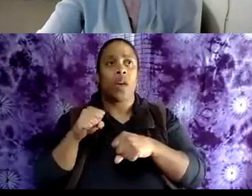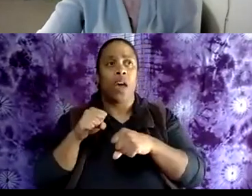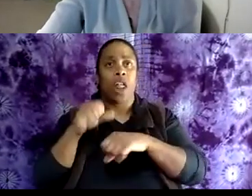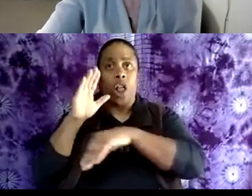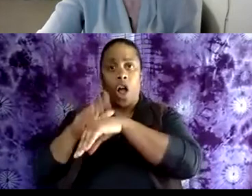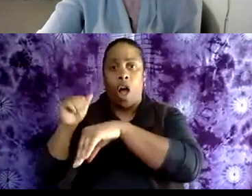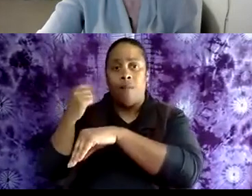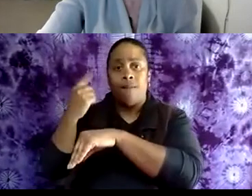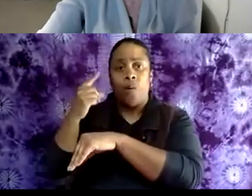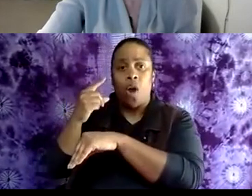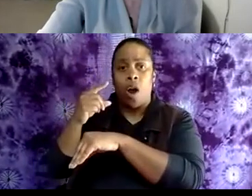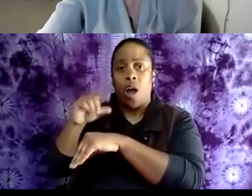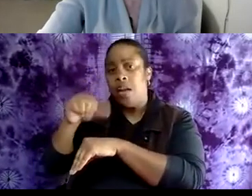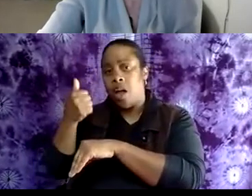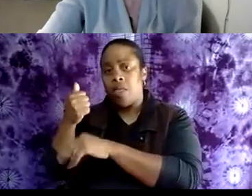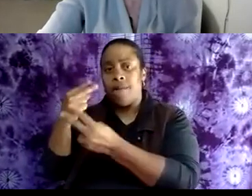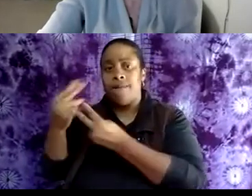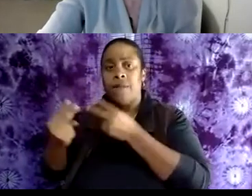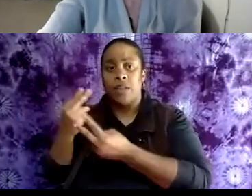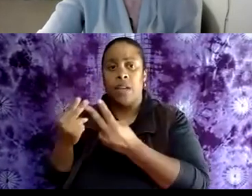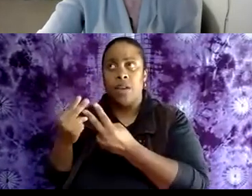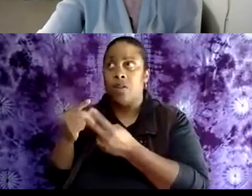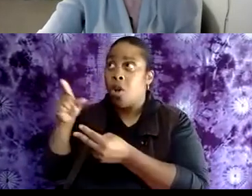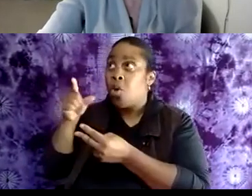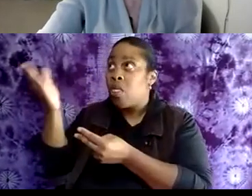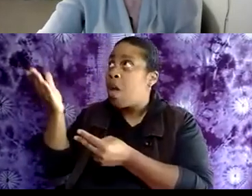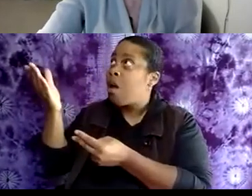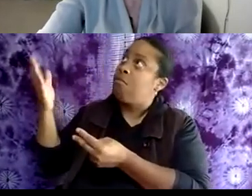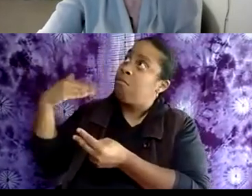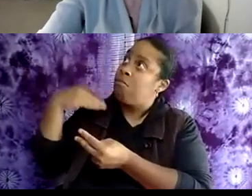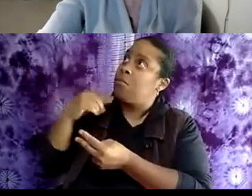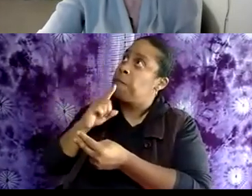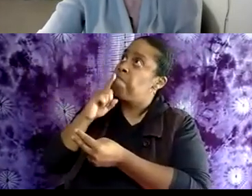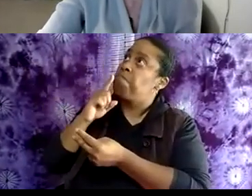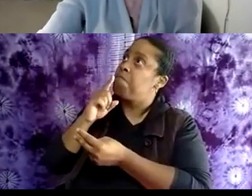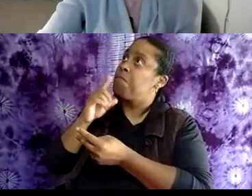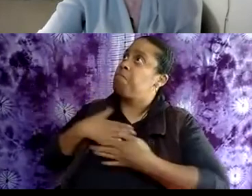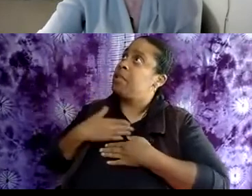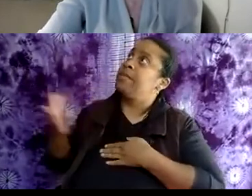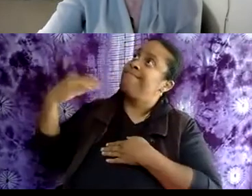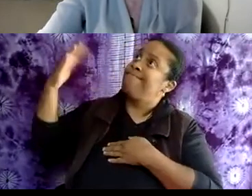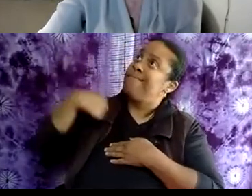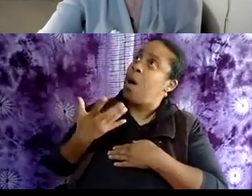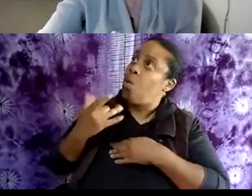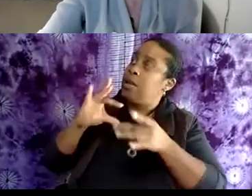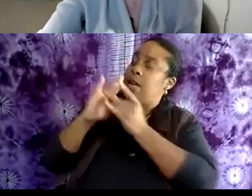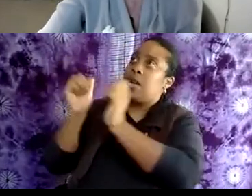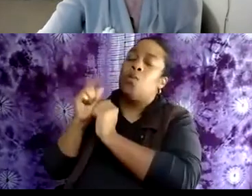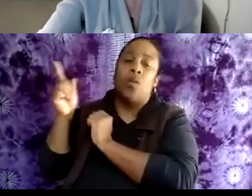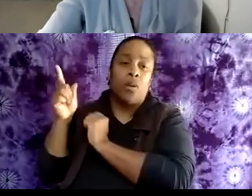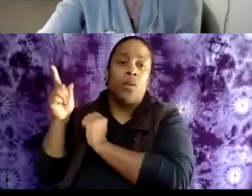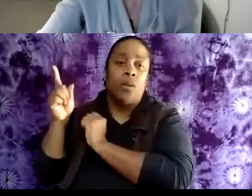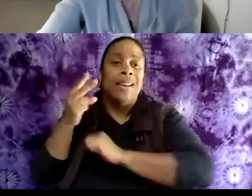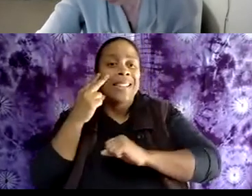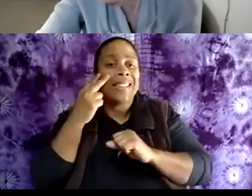You can say, are you out there? Are you in there? I would love to connect with you and see how you